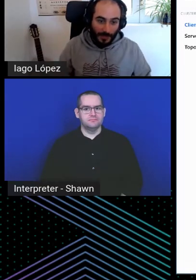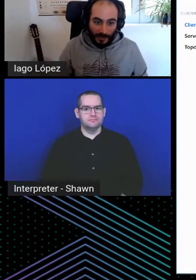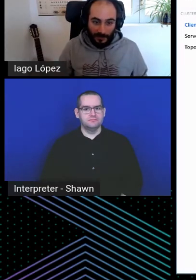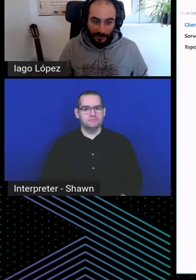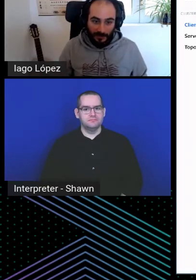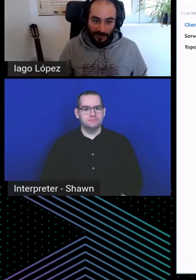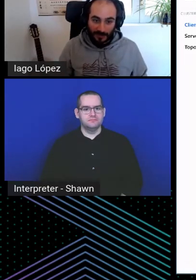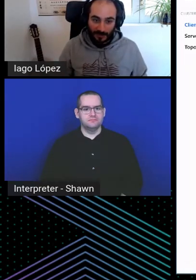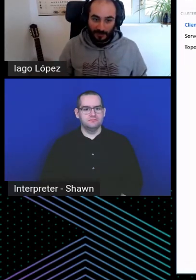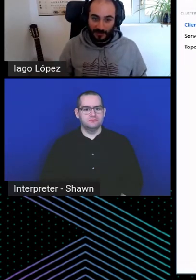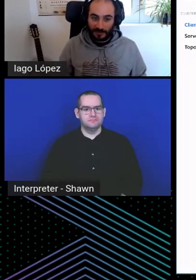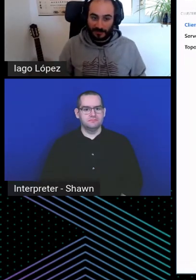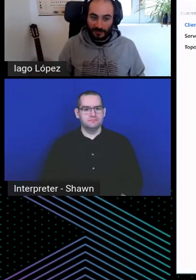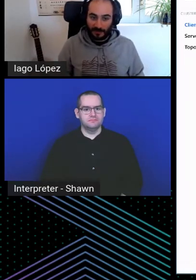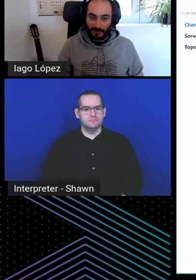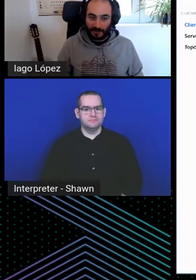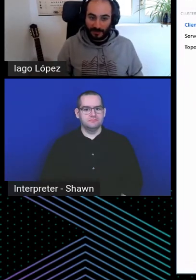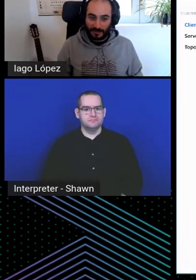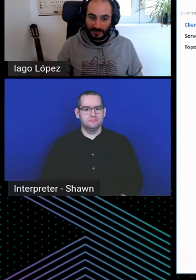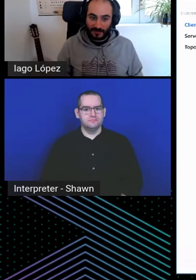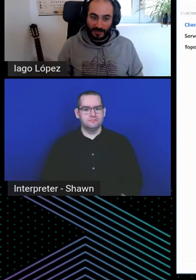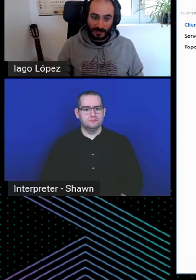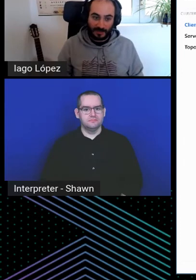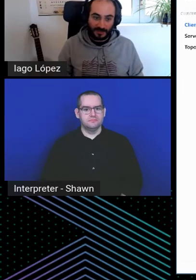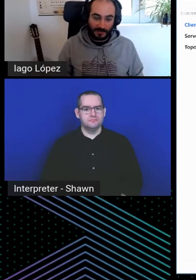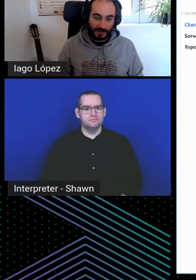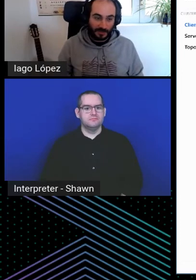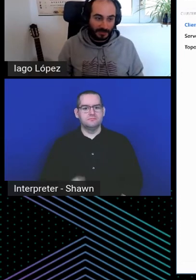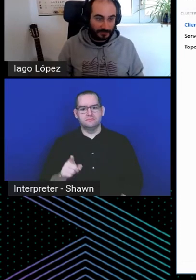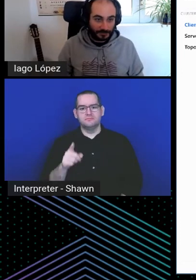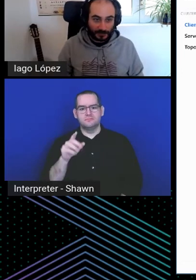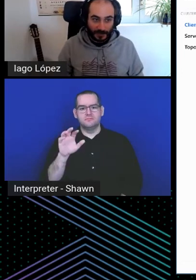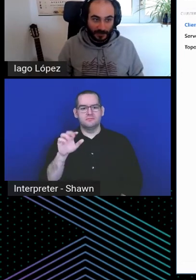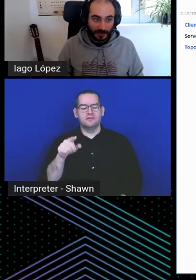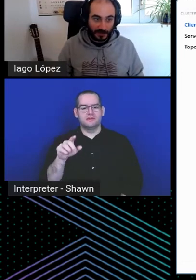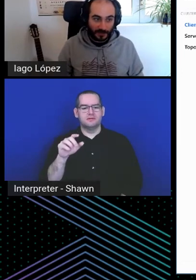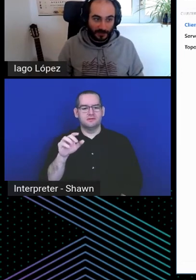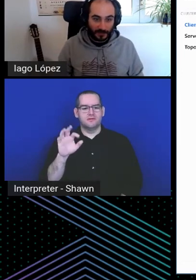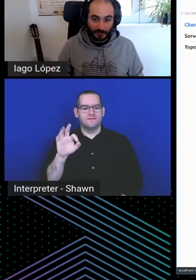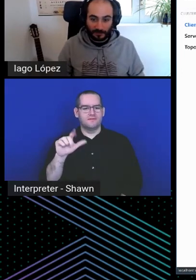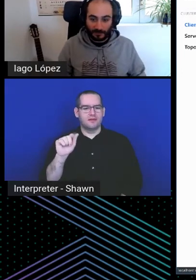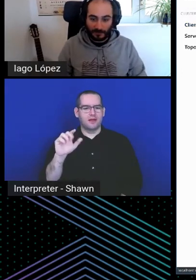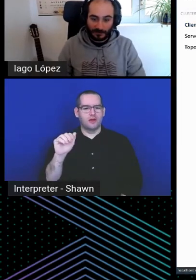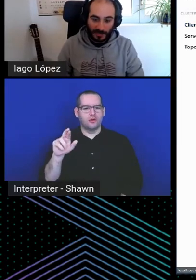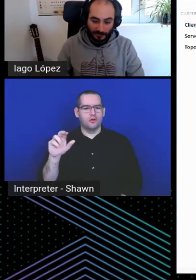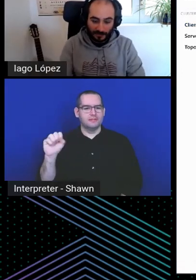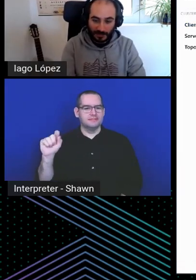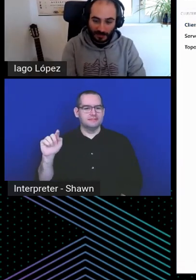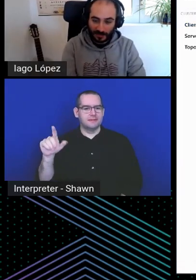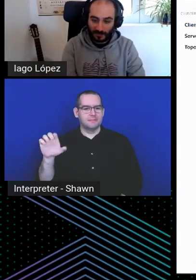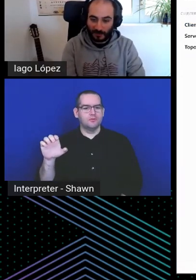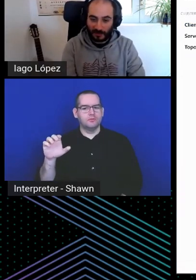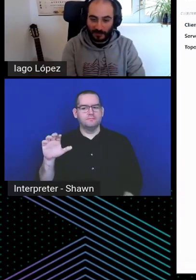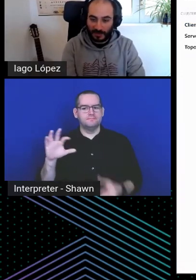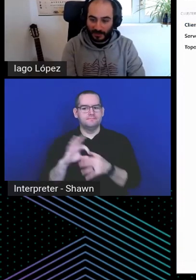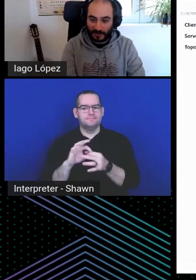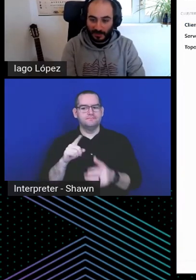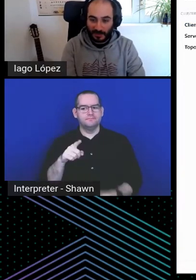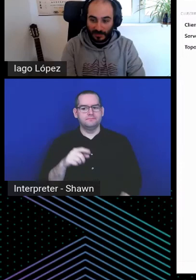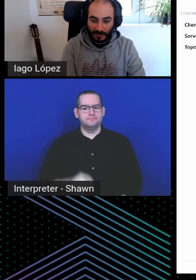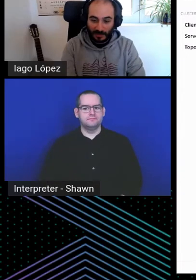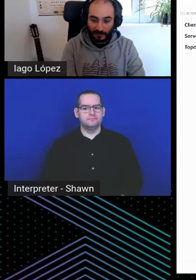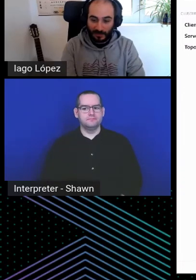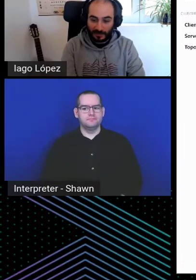Yeah, this is the kernel that the latest Flatcar stable ships. And so, yeah, just for